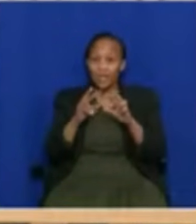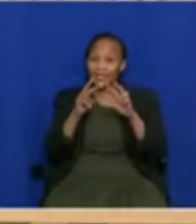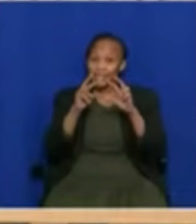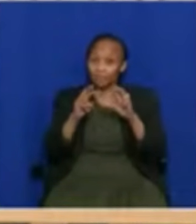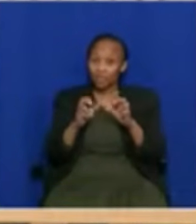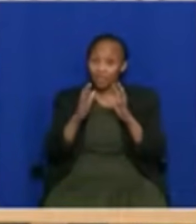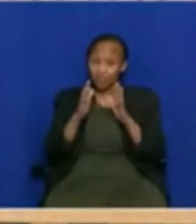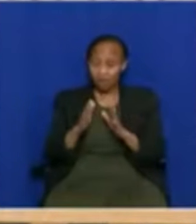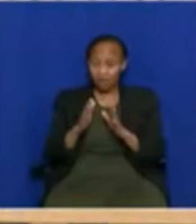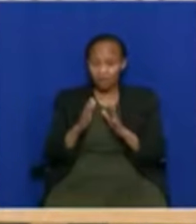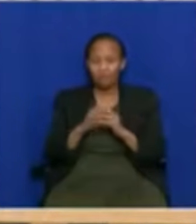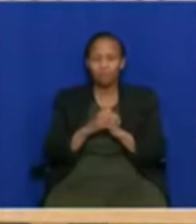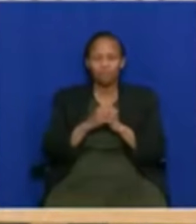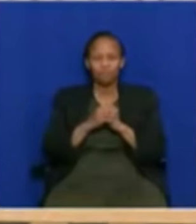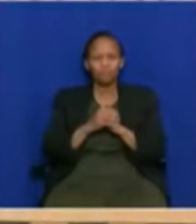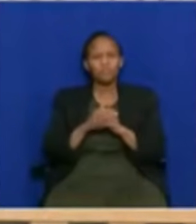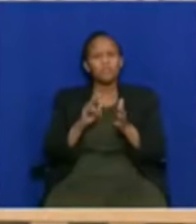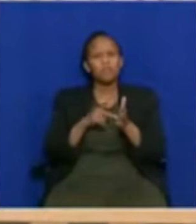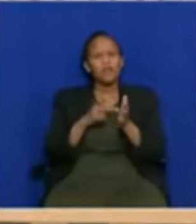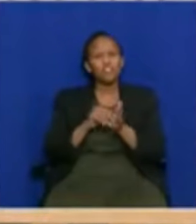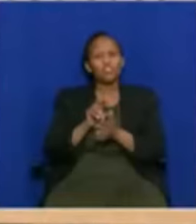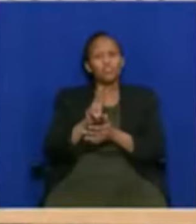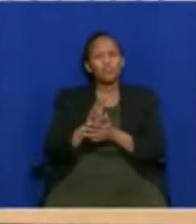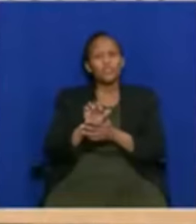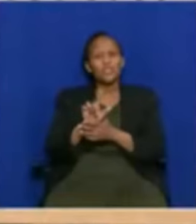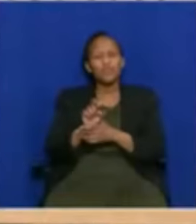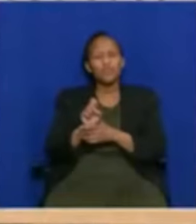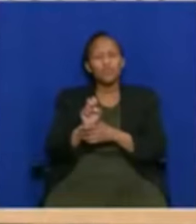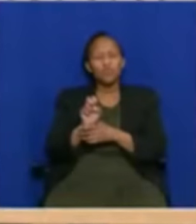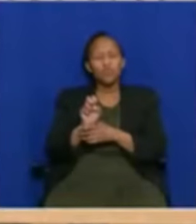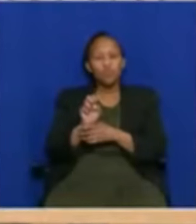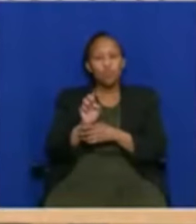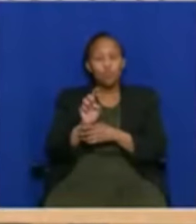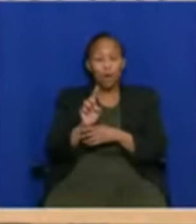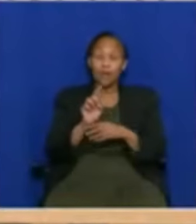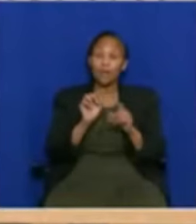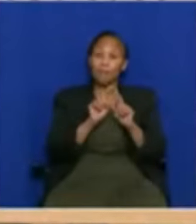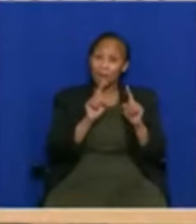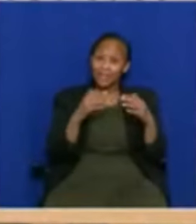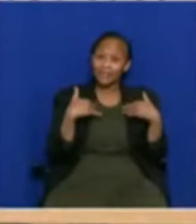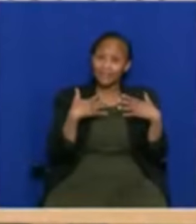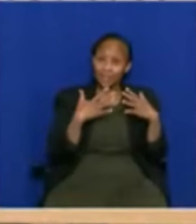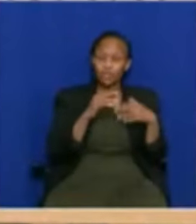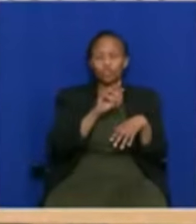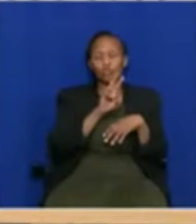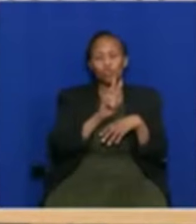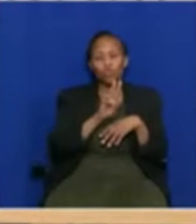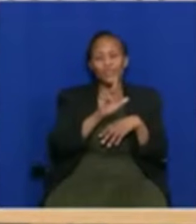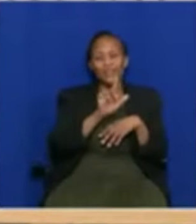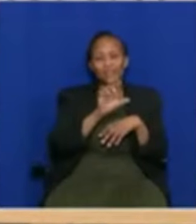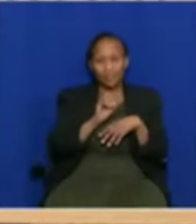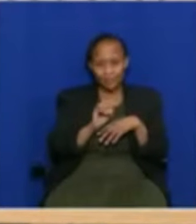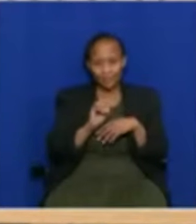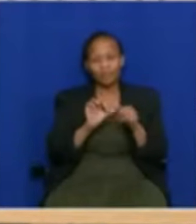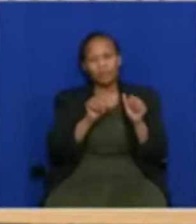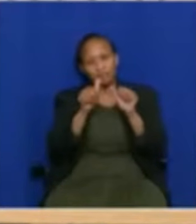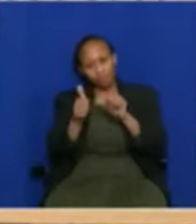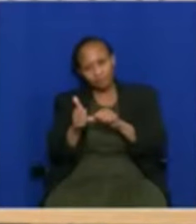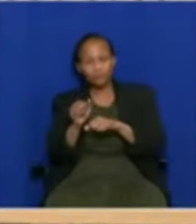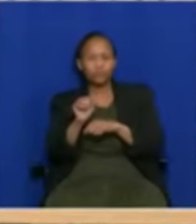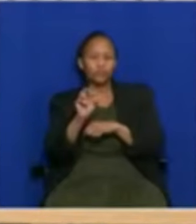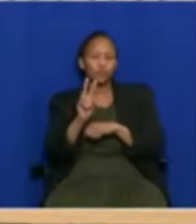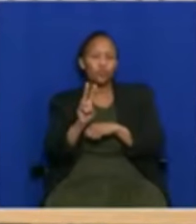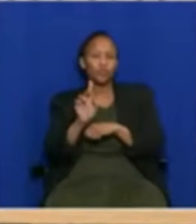271, 270, that's where it starts, that's the cover page, and at 271, at the